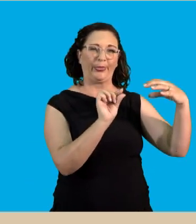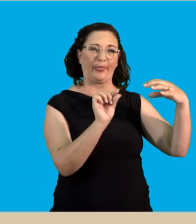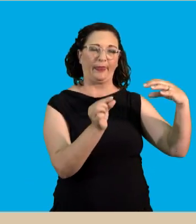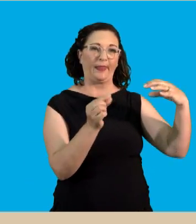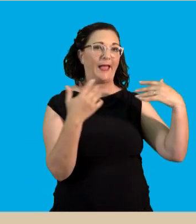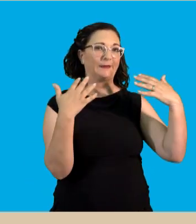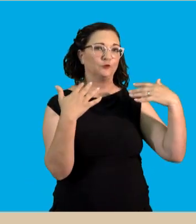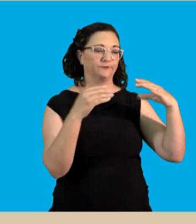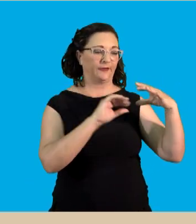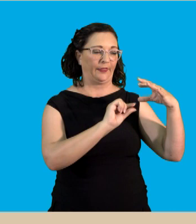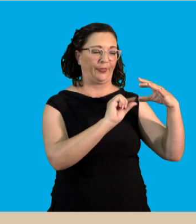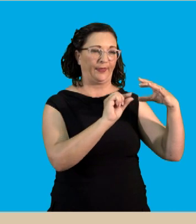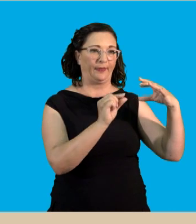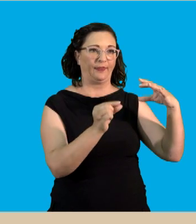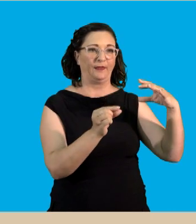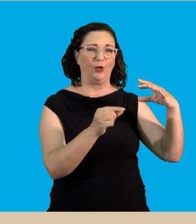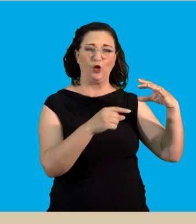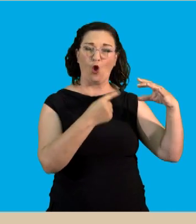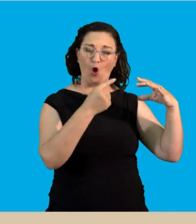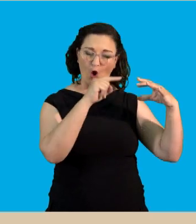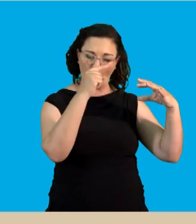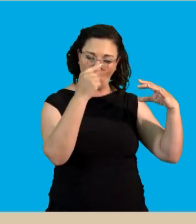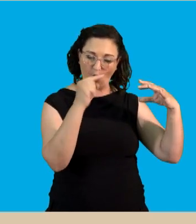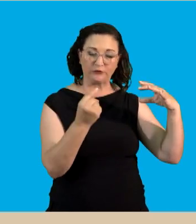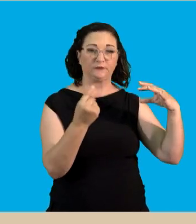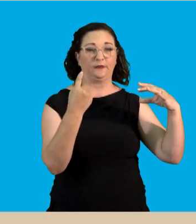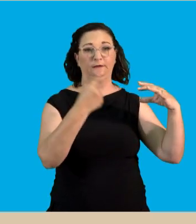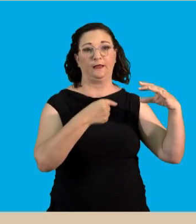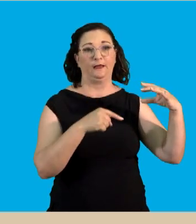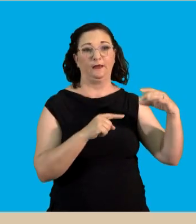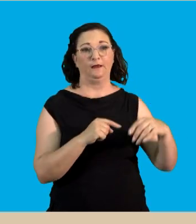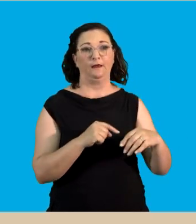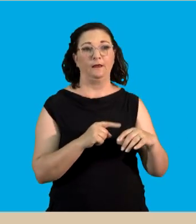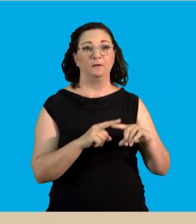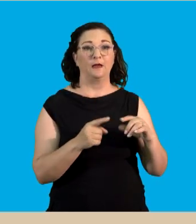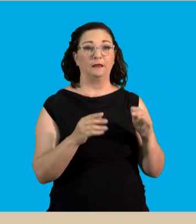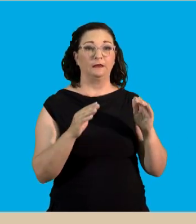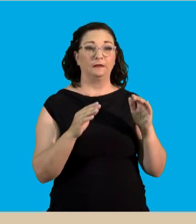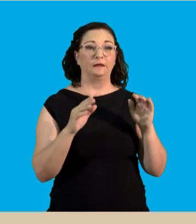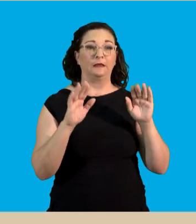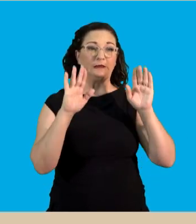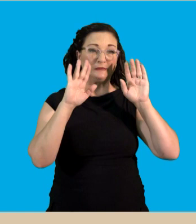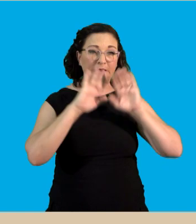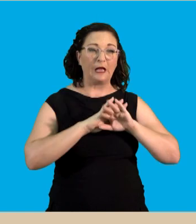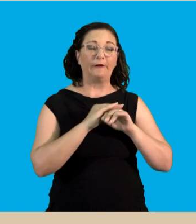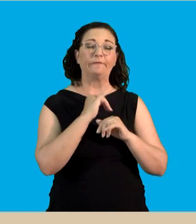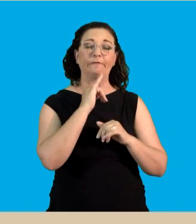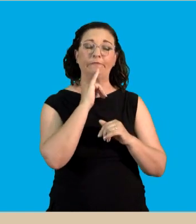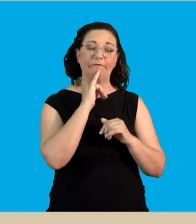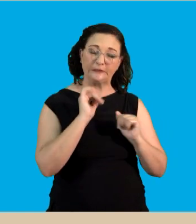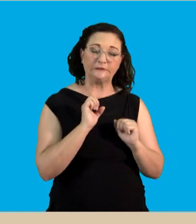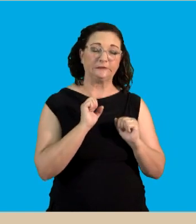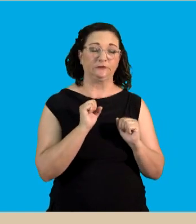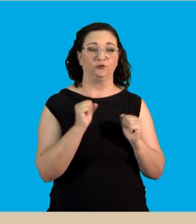very thin atmosphere, okay, and it is extremely hot during the day, and it is freezingly